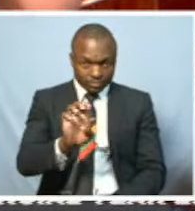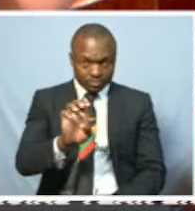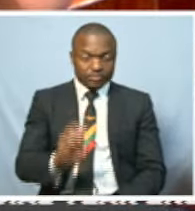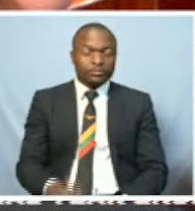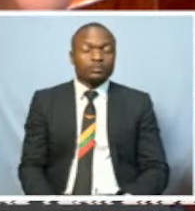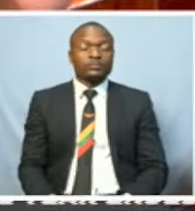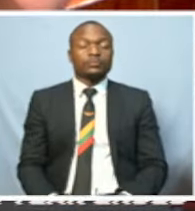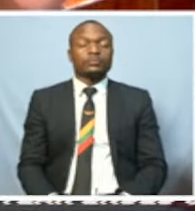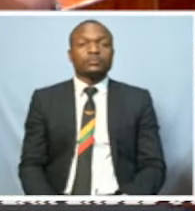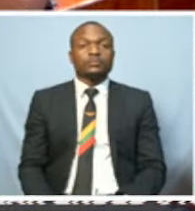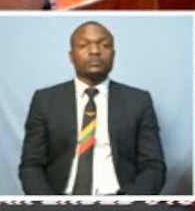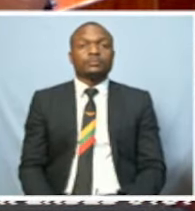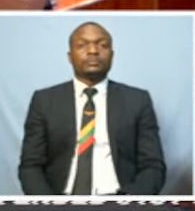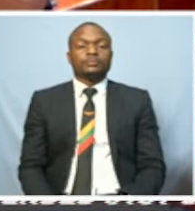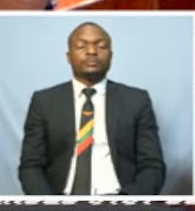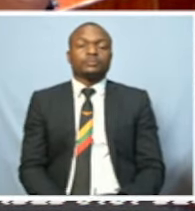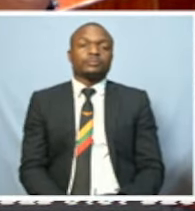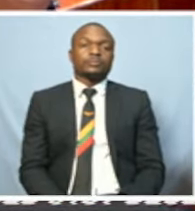what